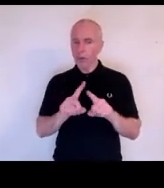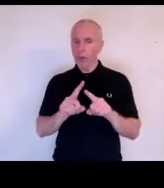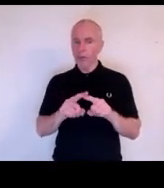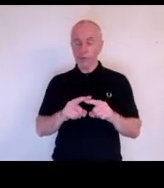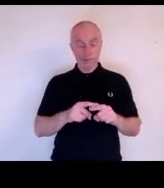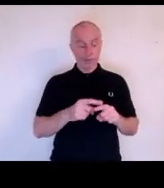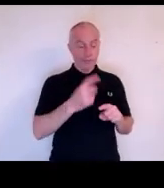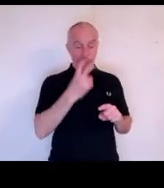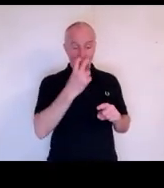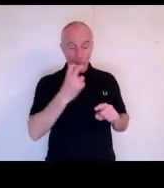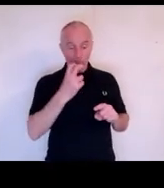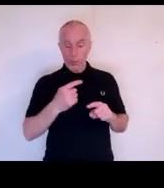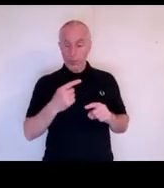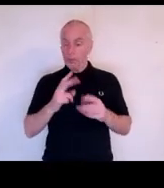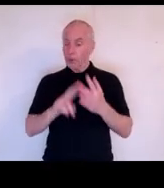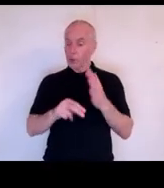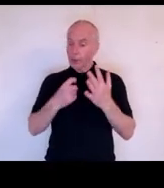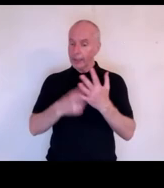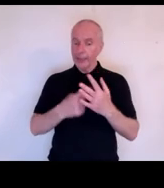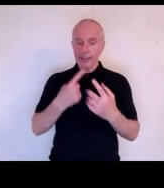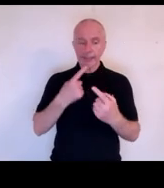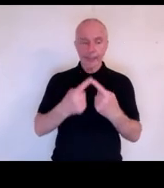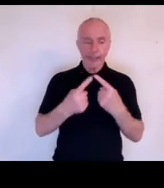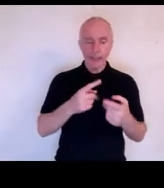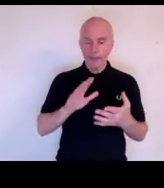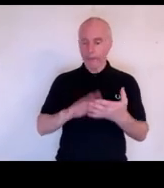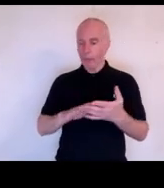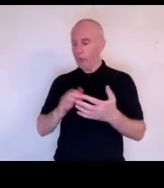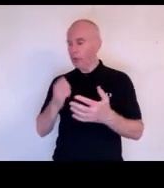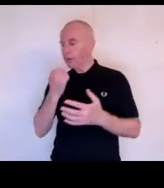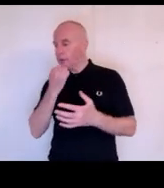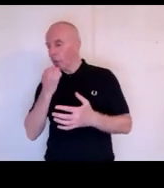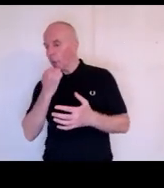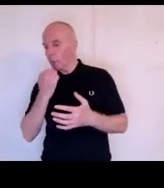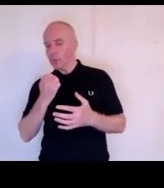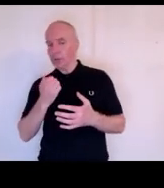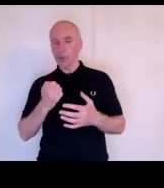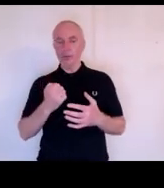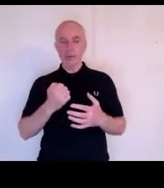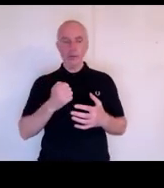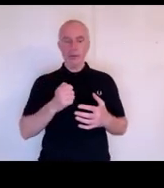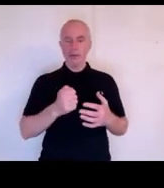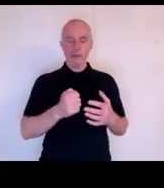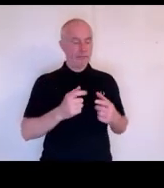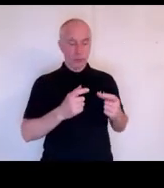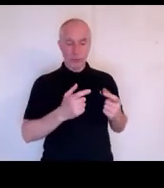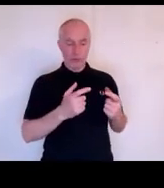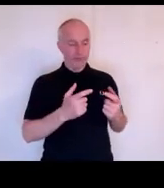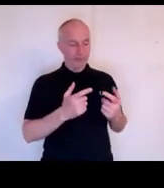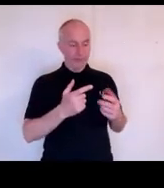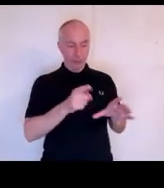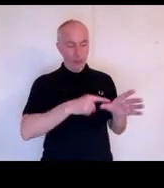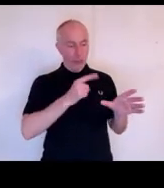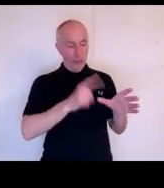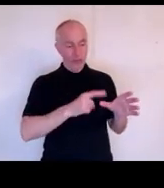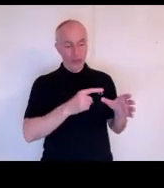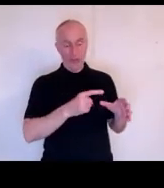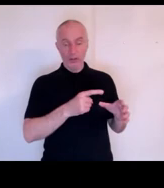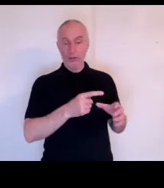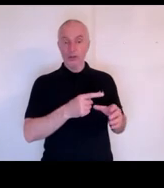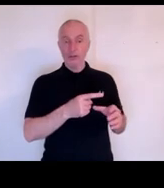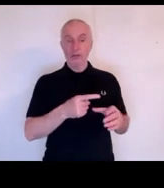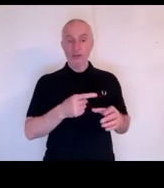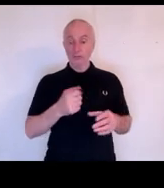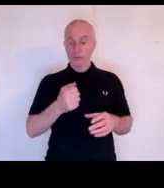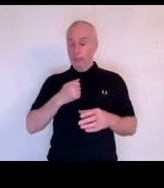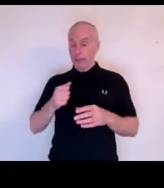nuclear data, our existing codes for our existing reactors for tens of years. So some of the codes we operate in my team at NNL